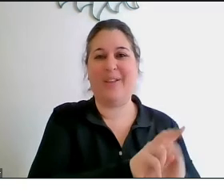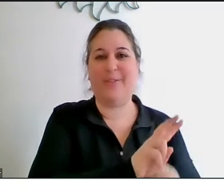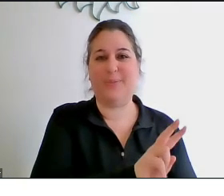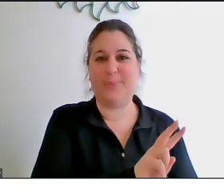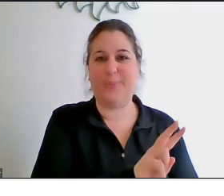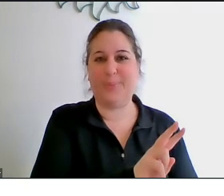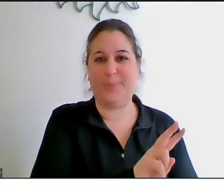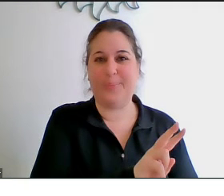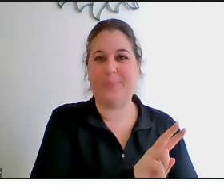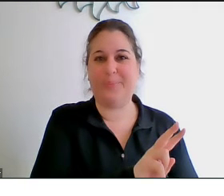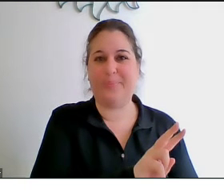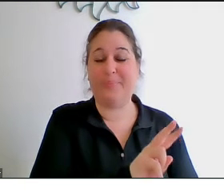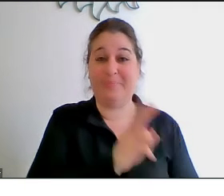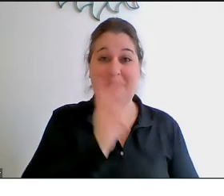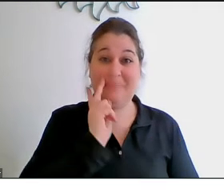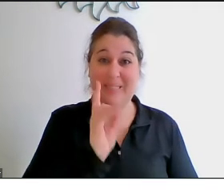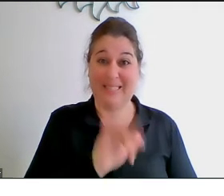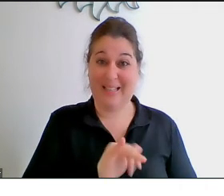There we go.